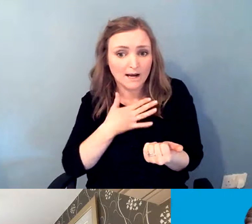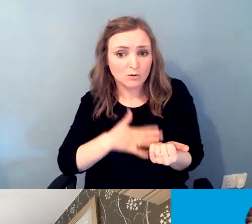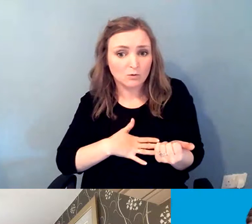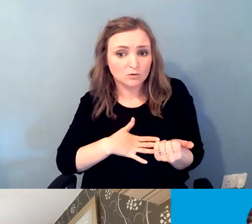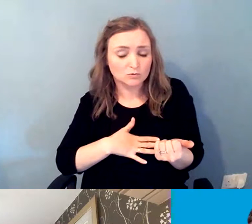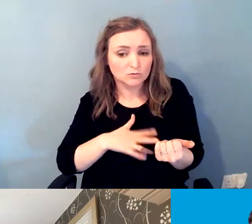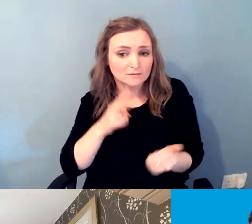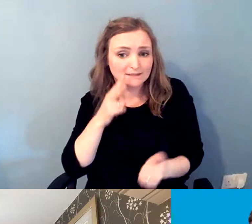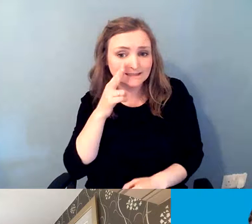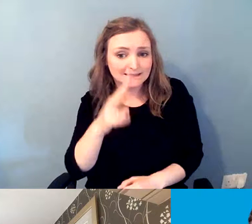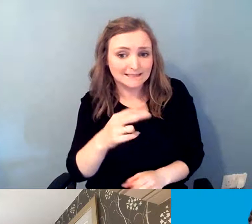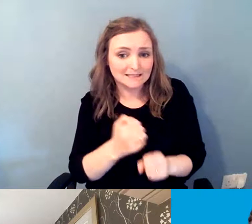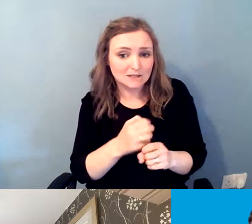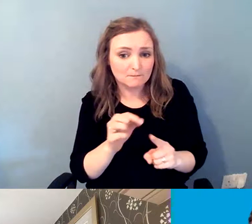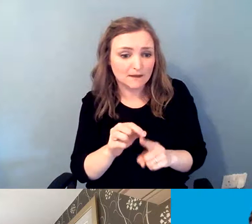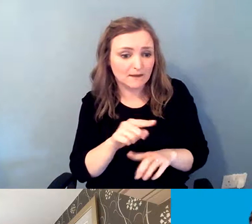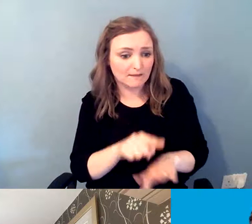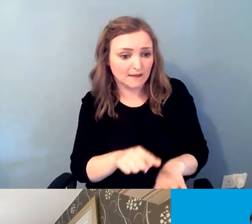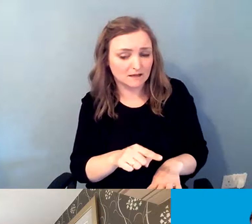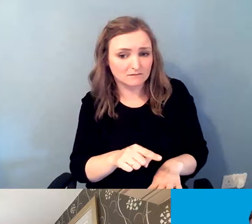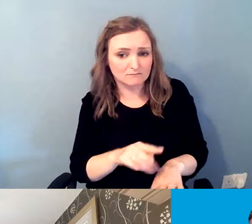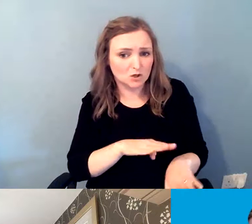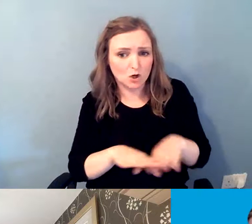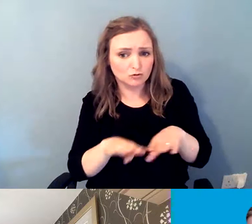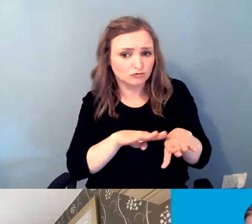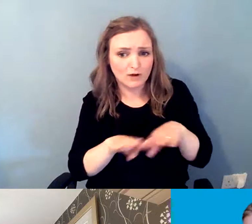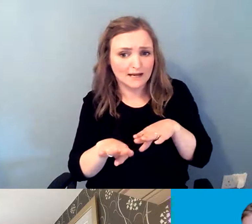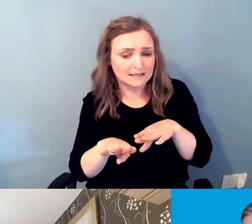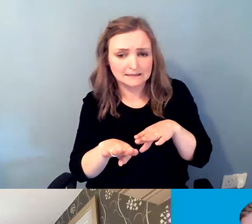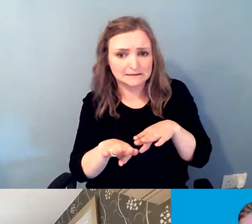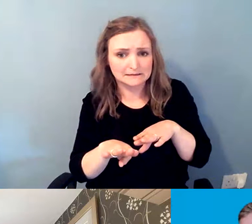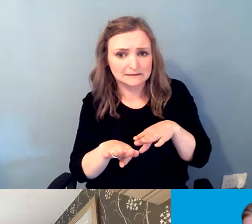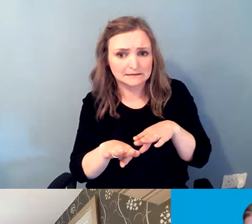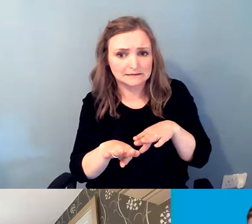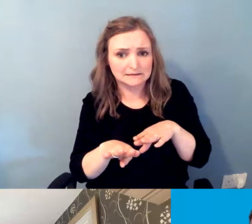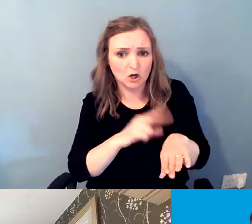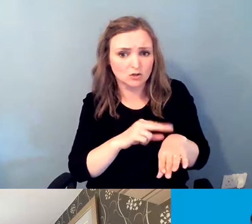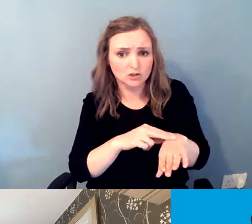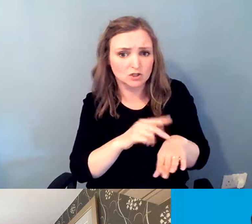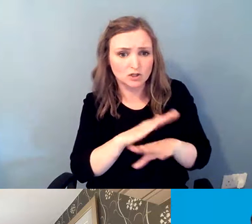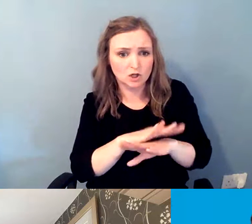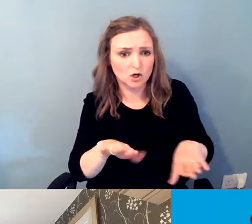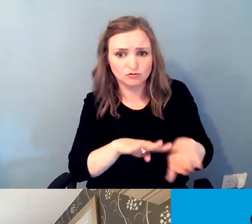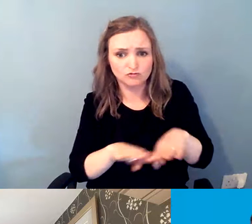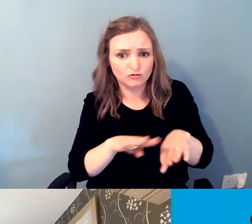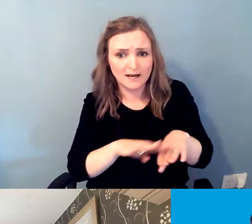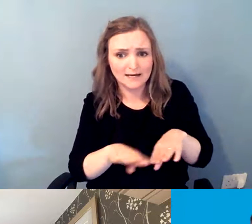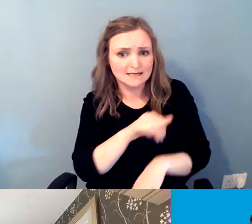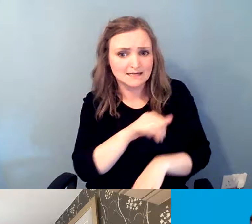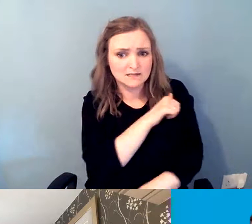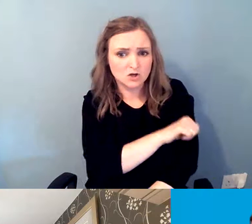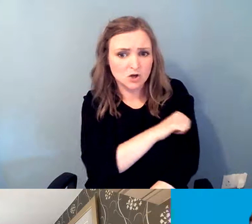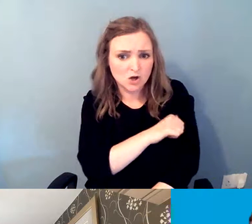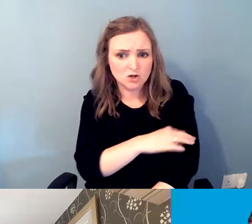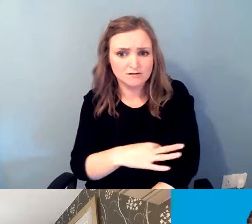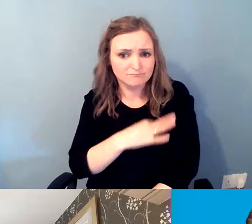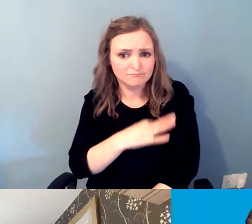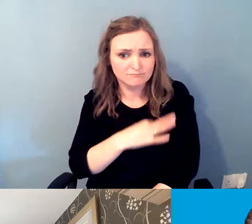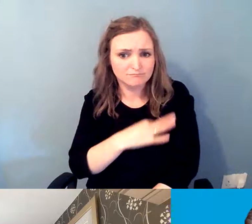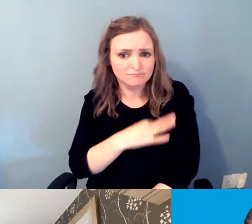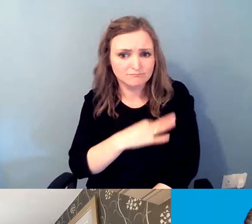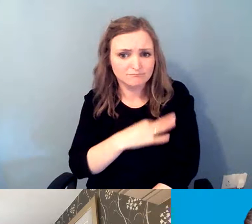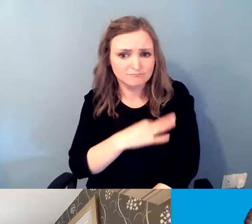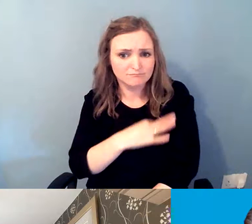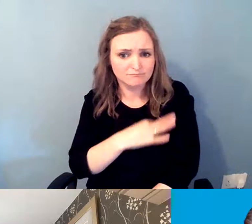trained clinicians or doctors. No, they're not trained clinicians or doctors, but as I just tried to